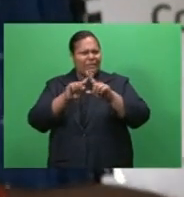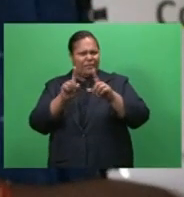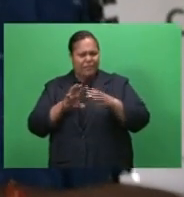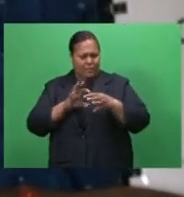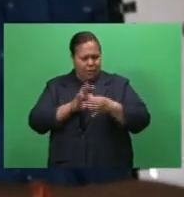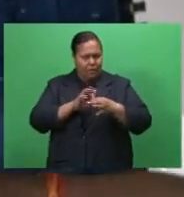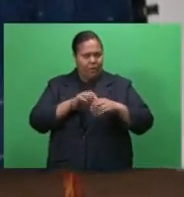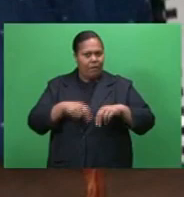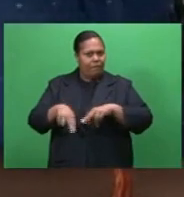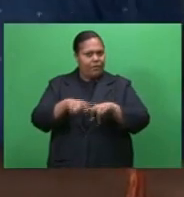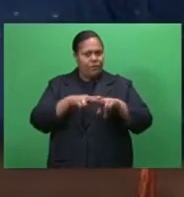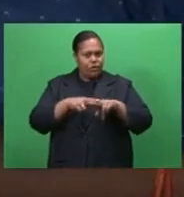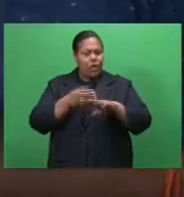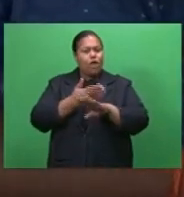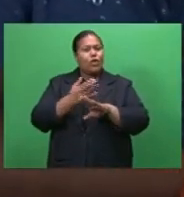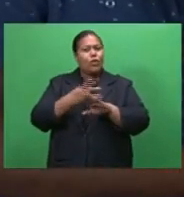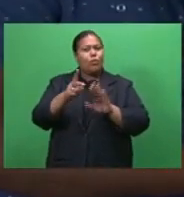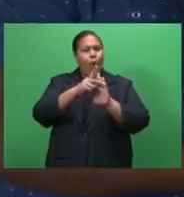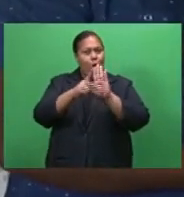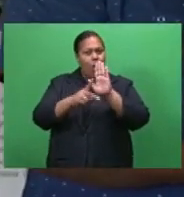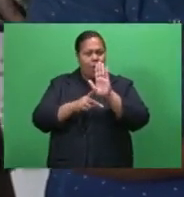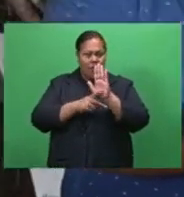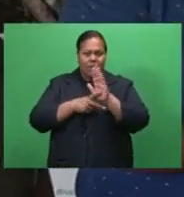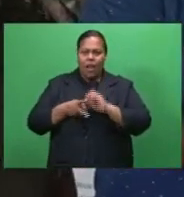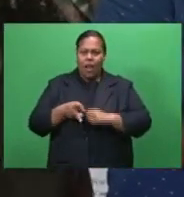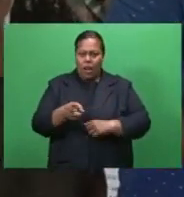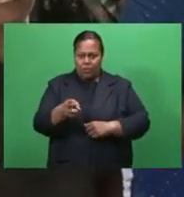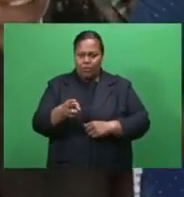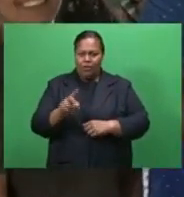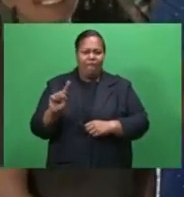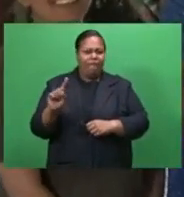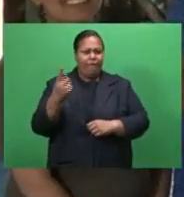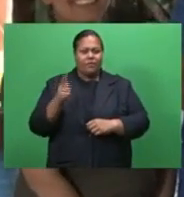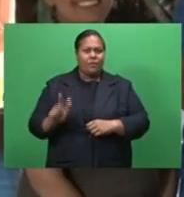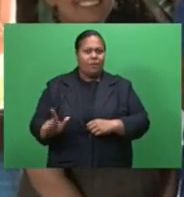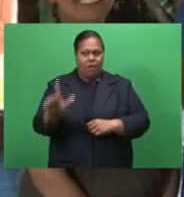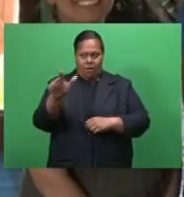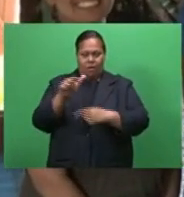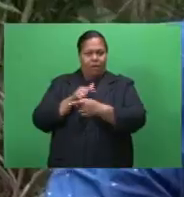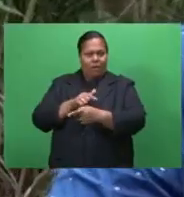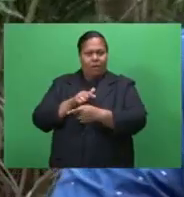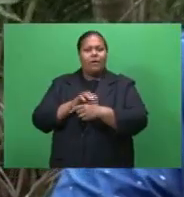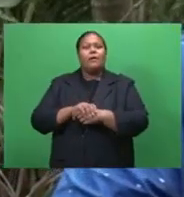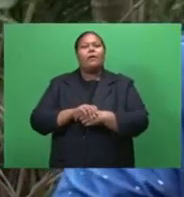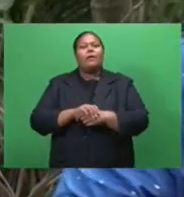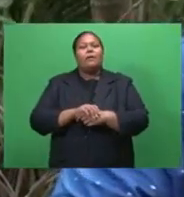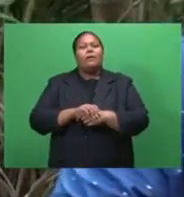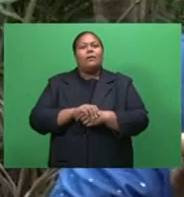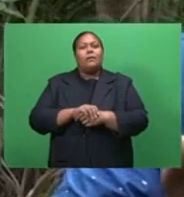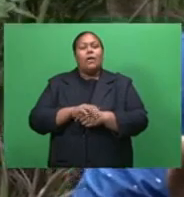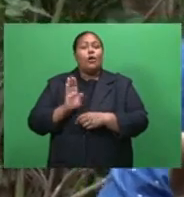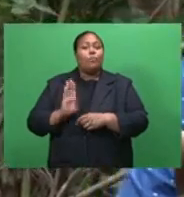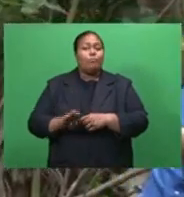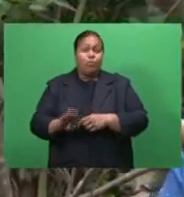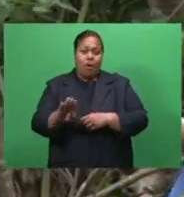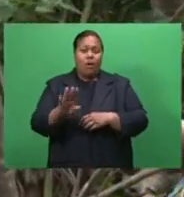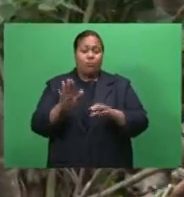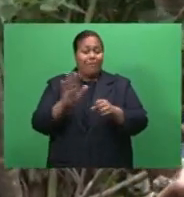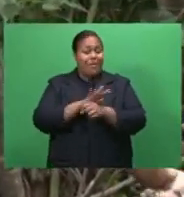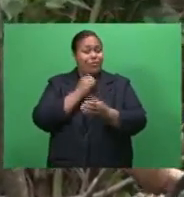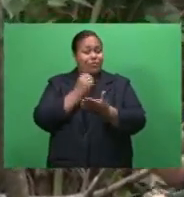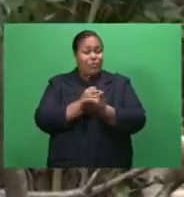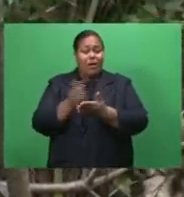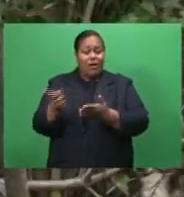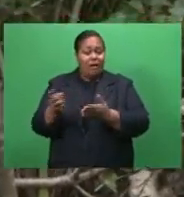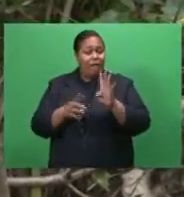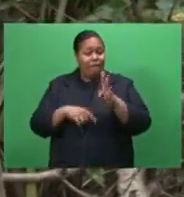new policy launched on Fiji's first iguana sanctuary at Yanduatamba Island in Boa will ensure that these four species